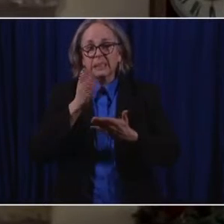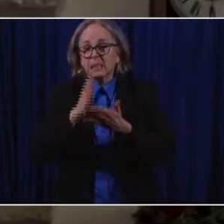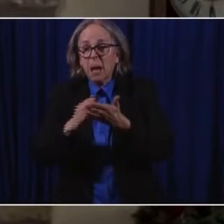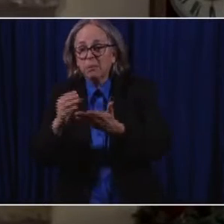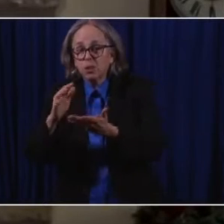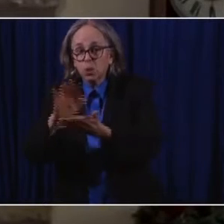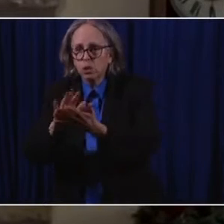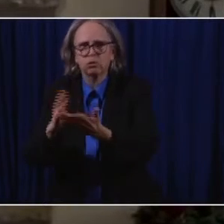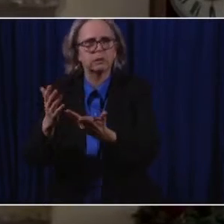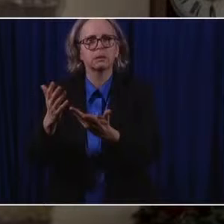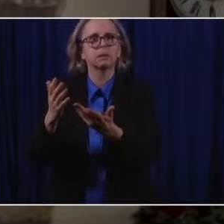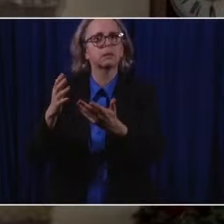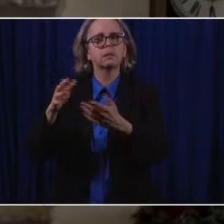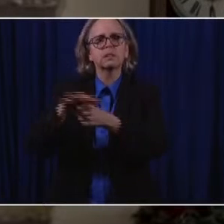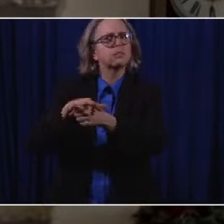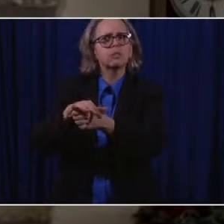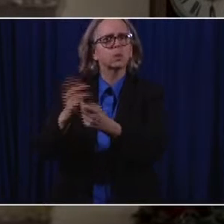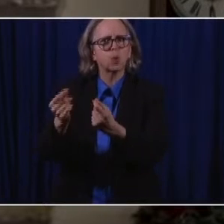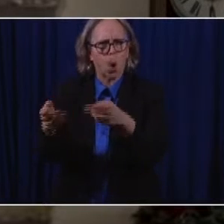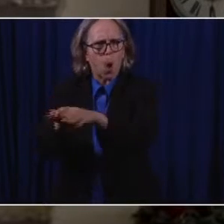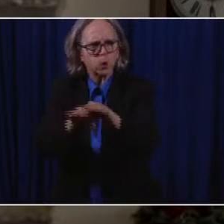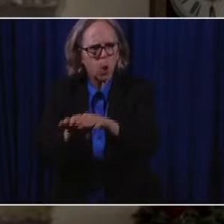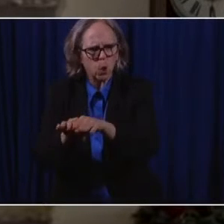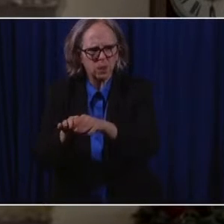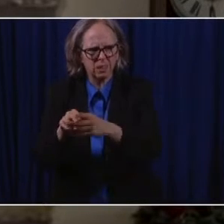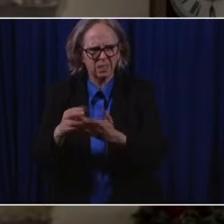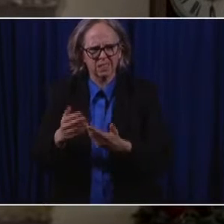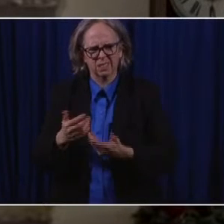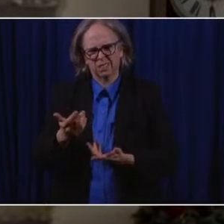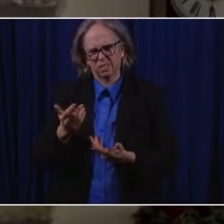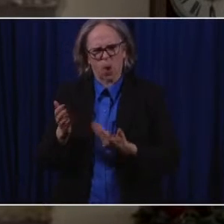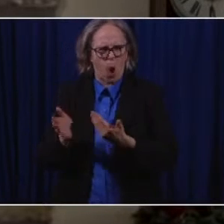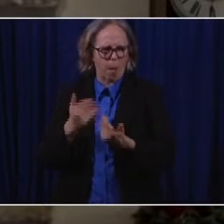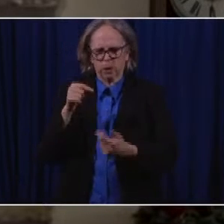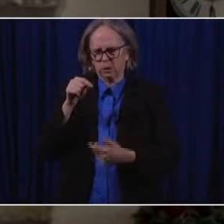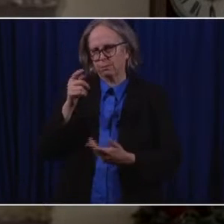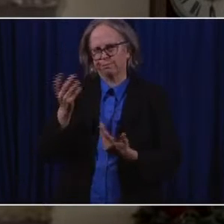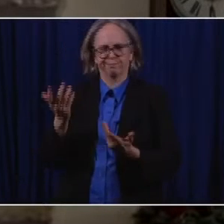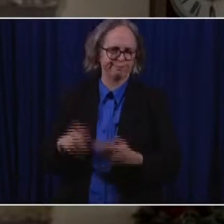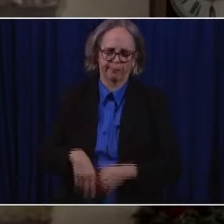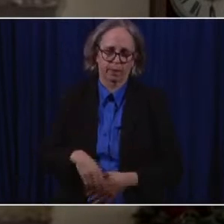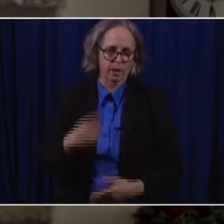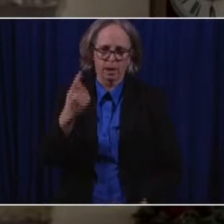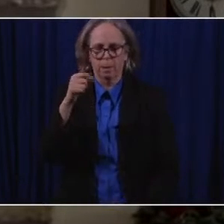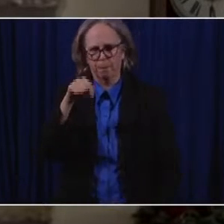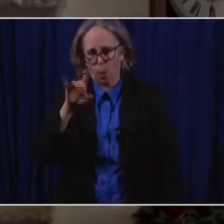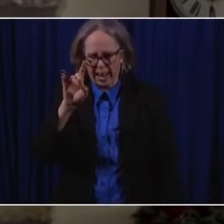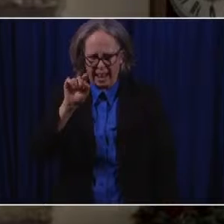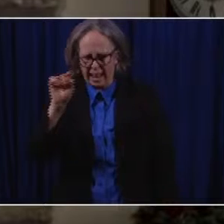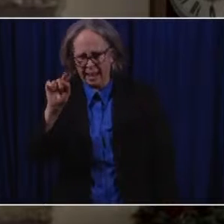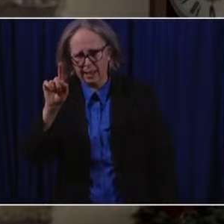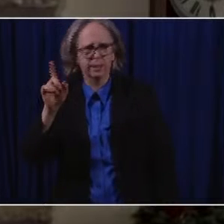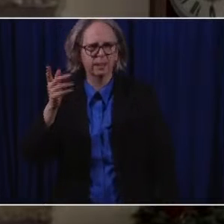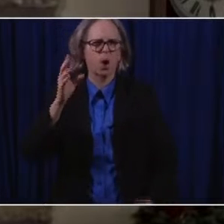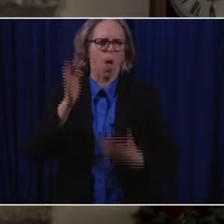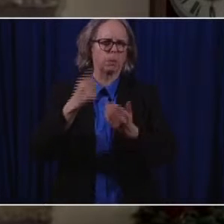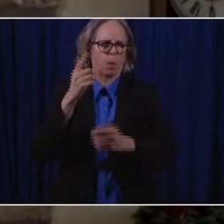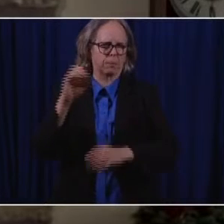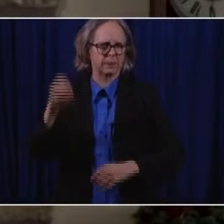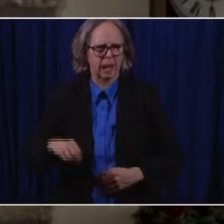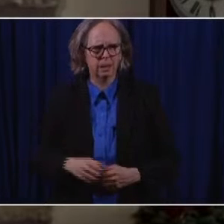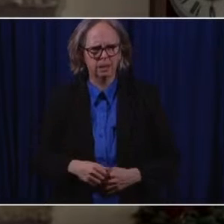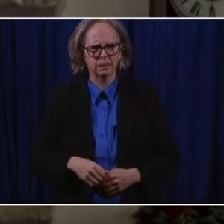Dayton is closed, but that would be 0.8, almost 1%. So those are the numbers.